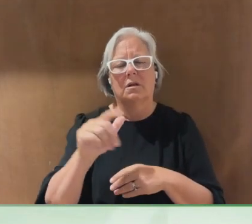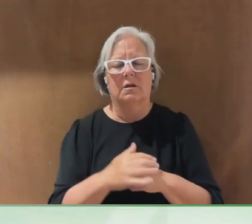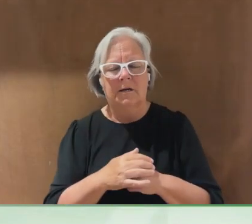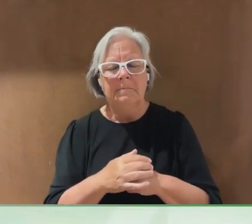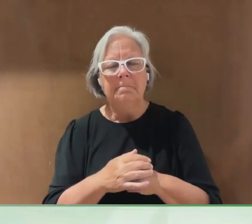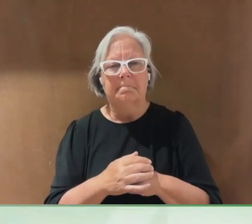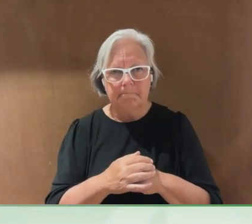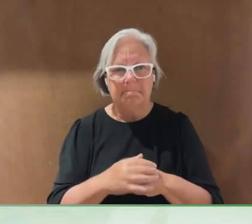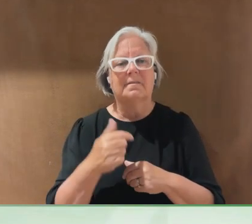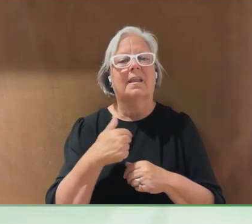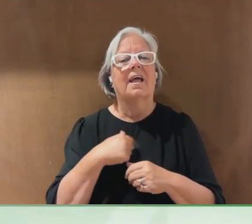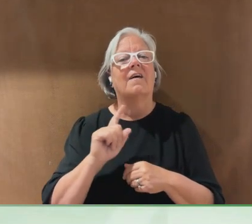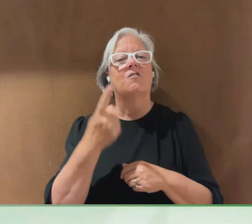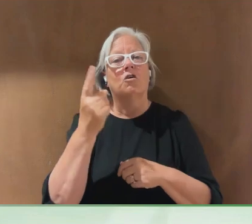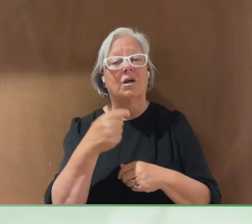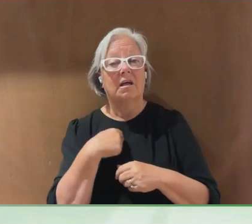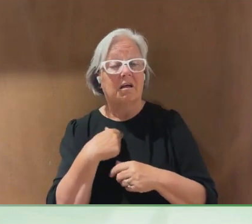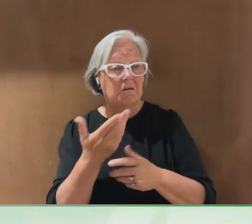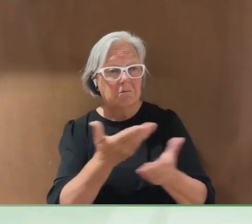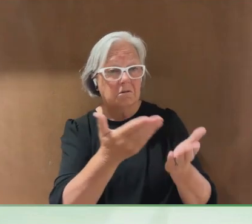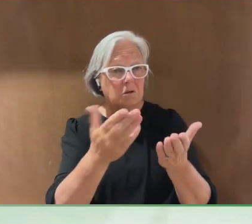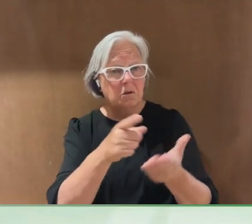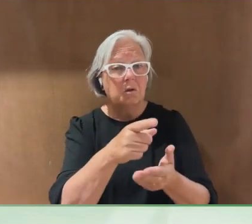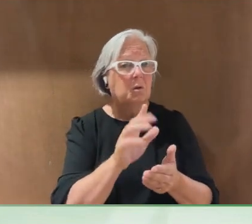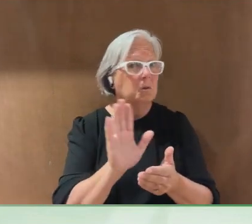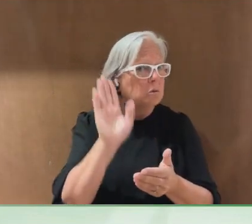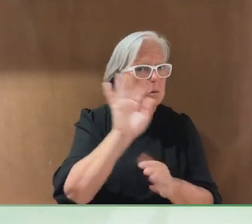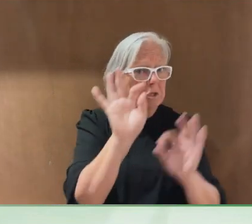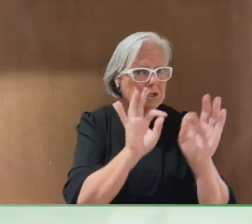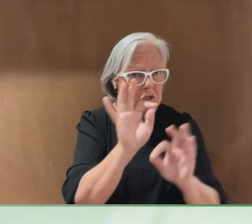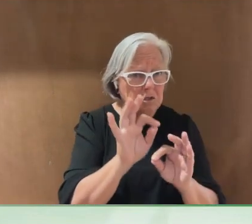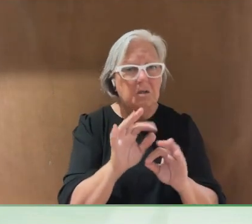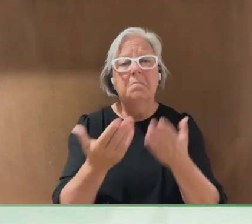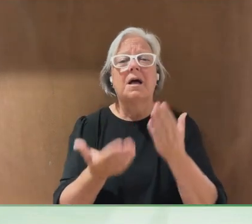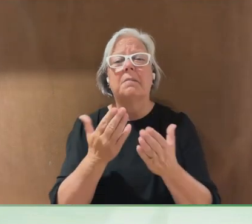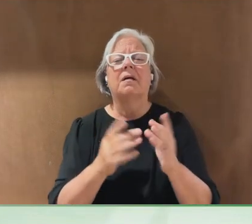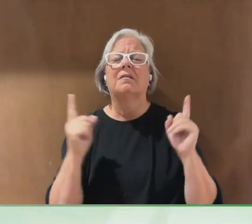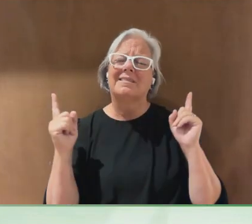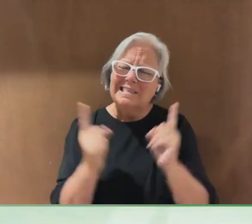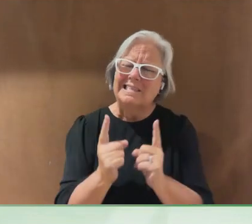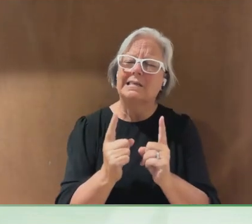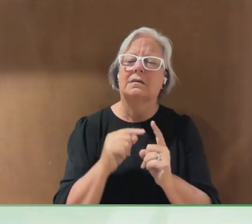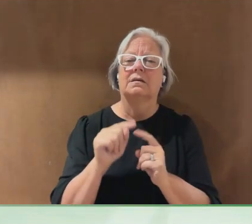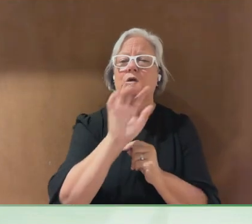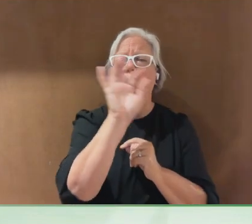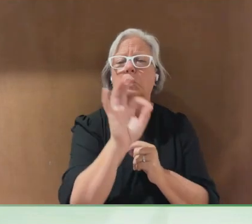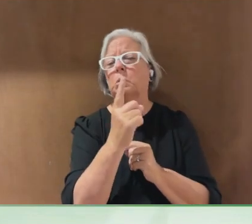themselves. We've got time for maybe 1, 2 short, sharp questions from the floor. Yeah, at the front